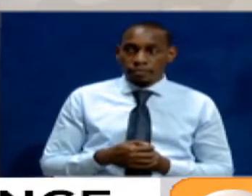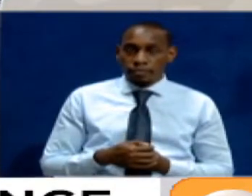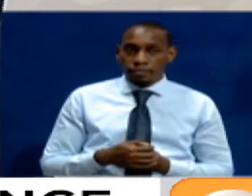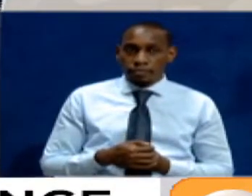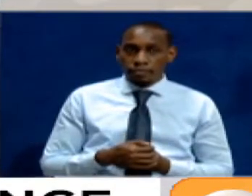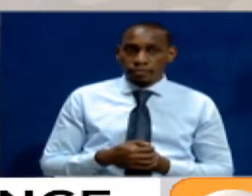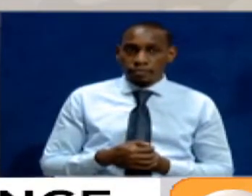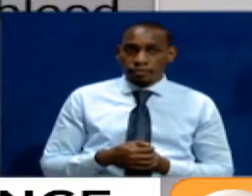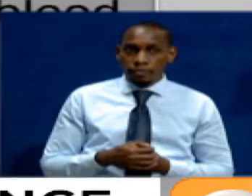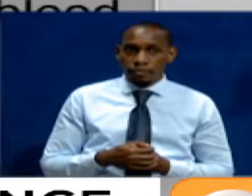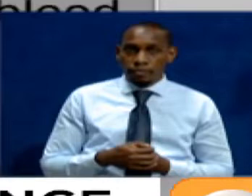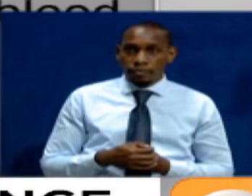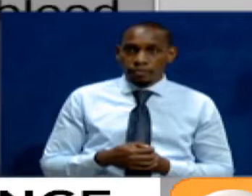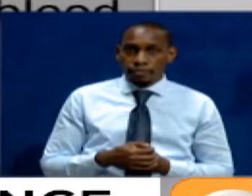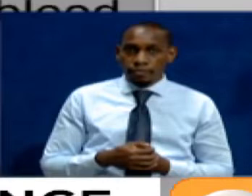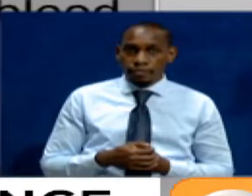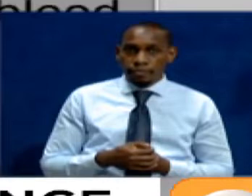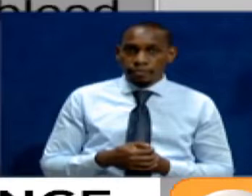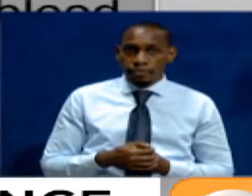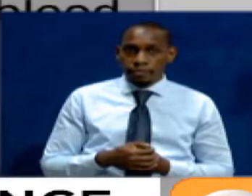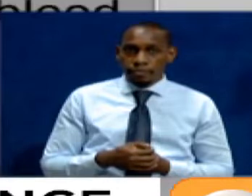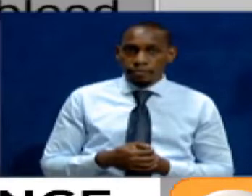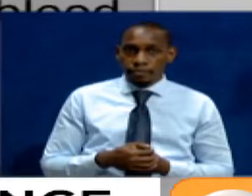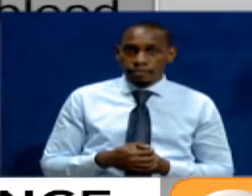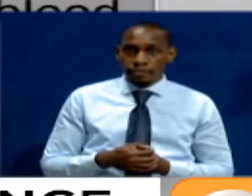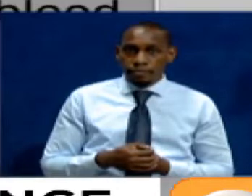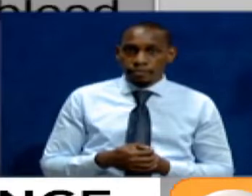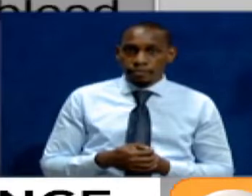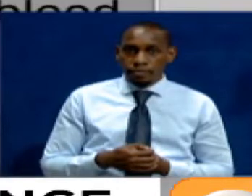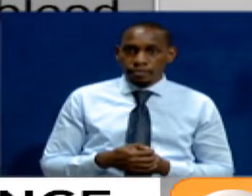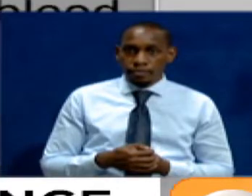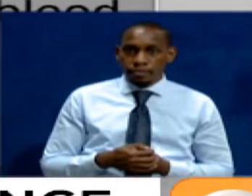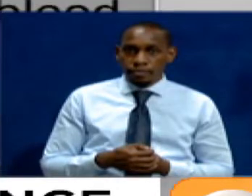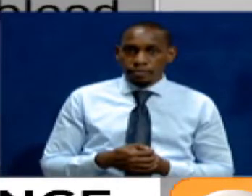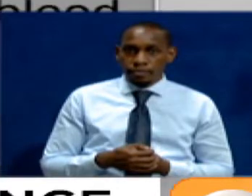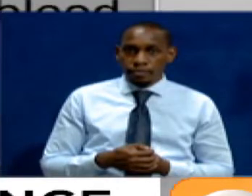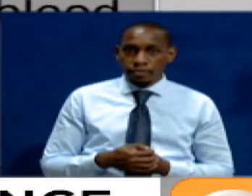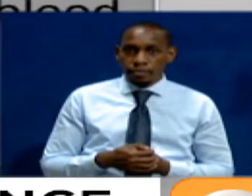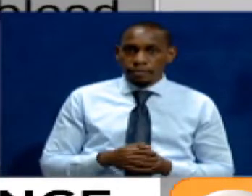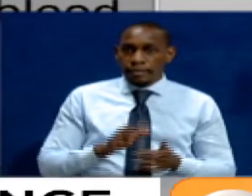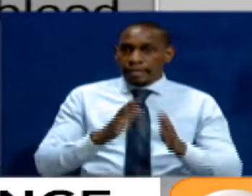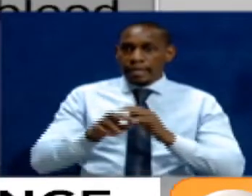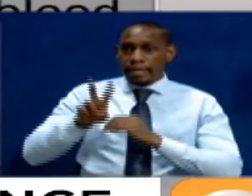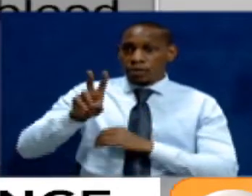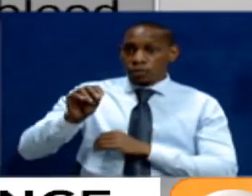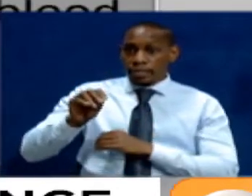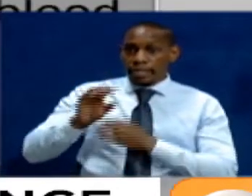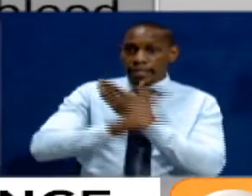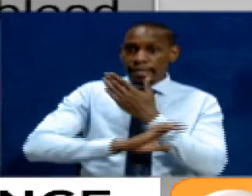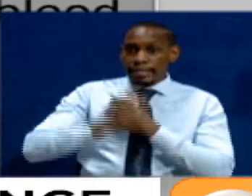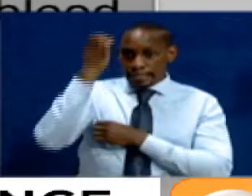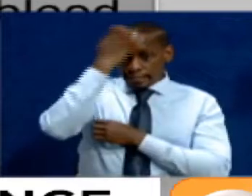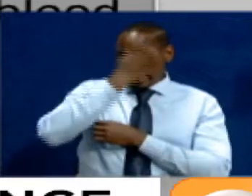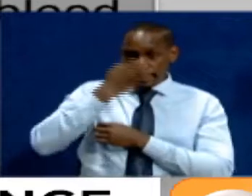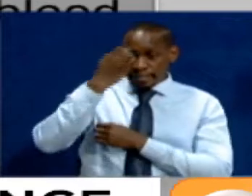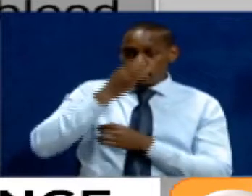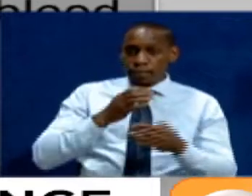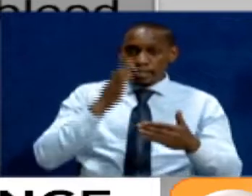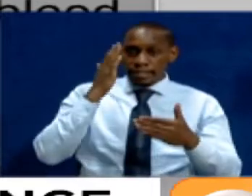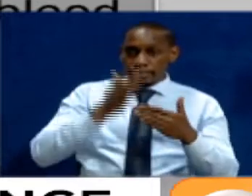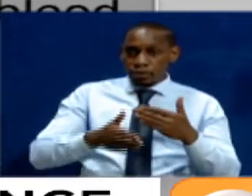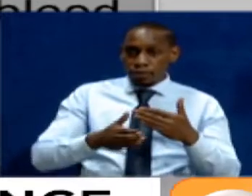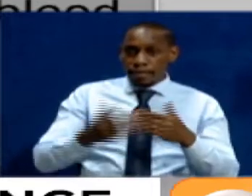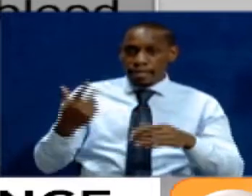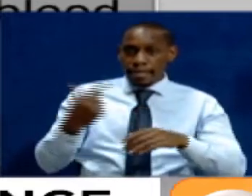it. Jeremy Nyakundi saying, so far 13 EU countries, actually by this evening, it was about 20 EU countries, have